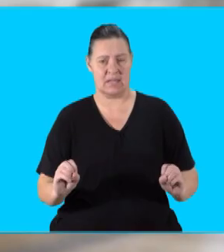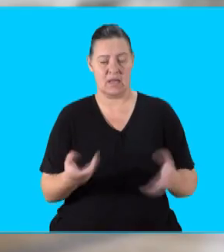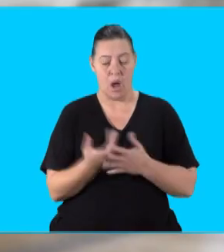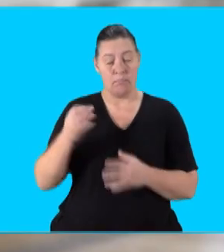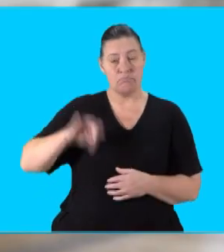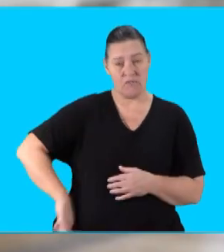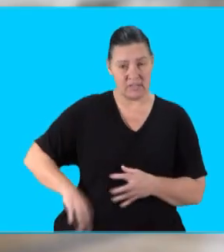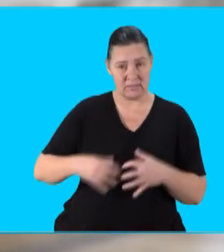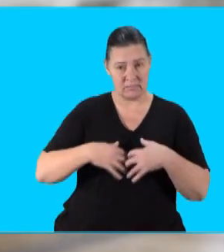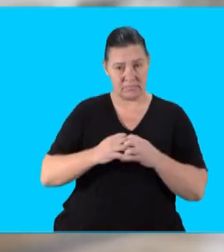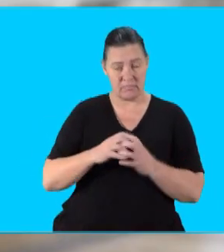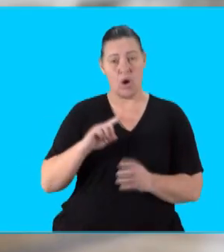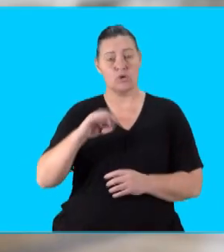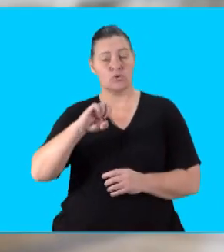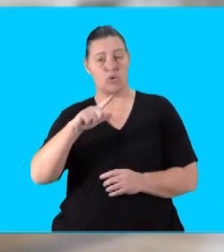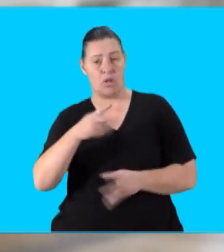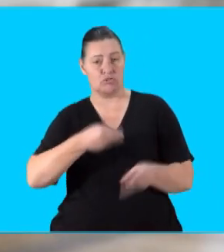made in a sole trader